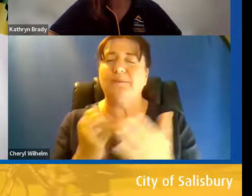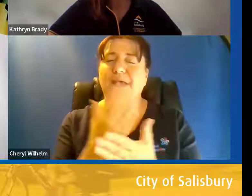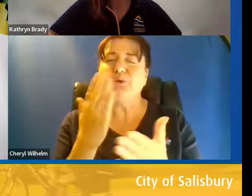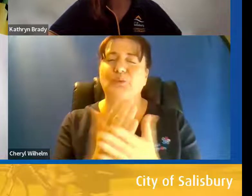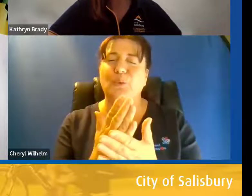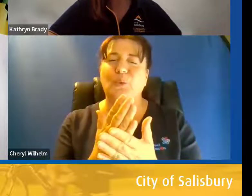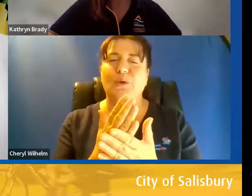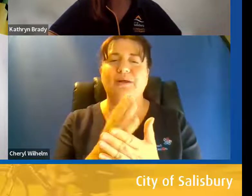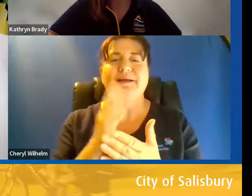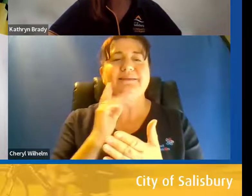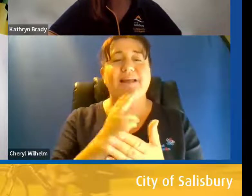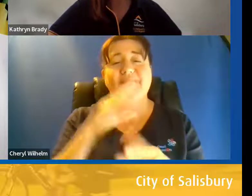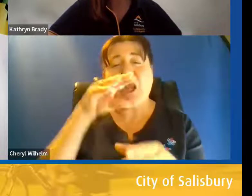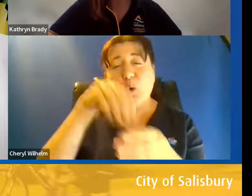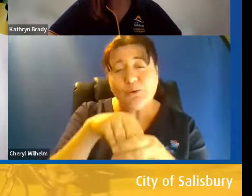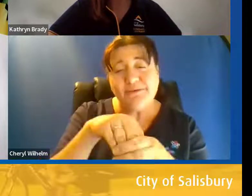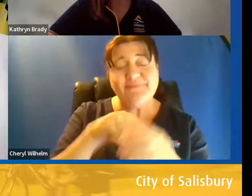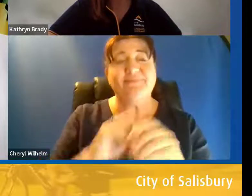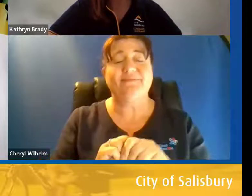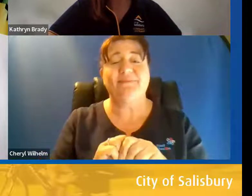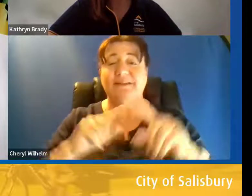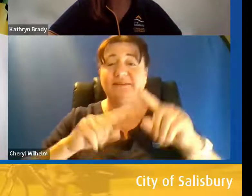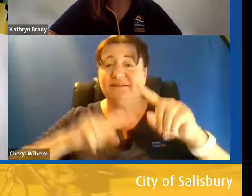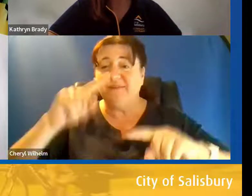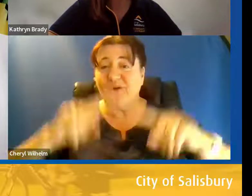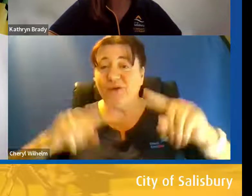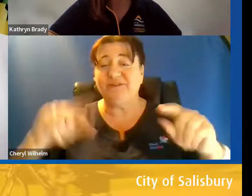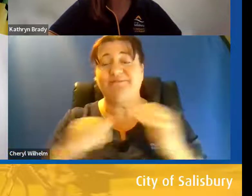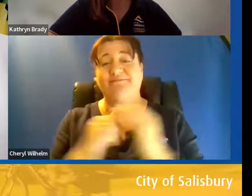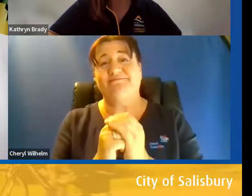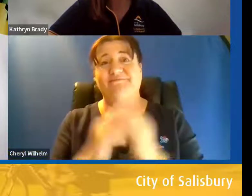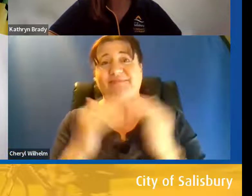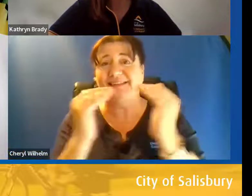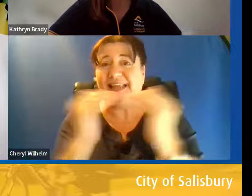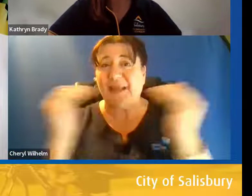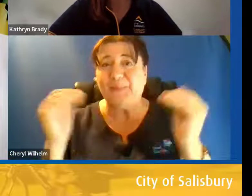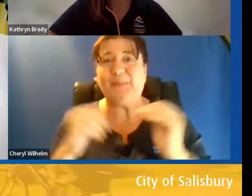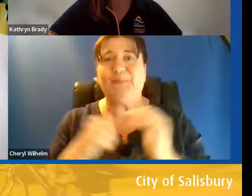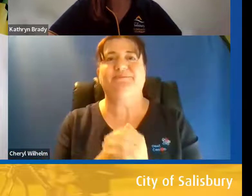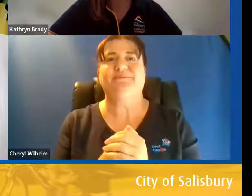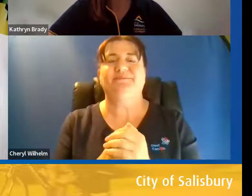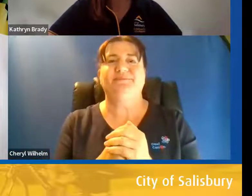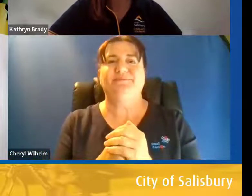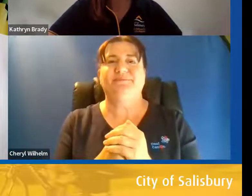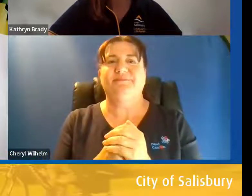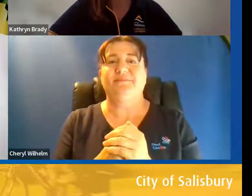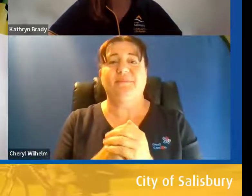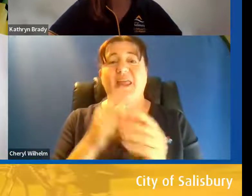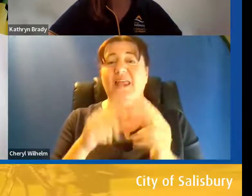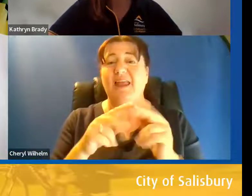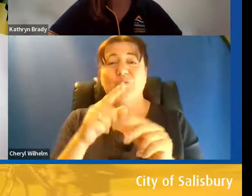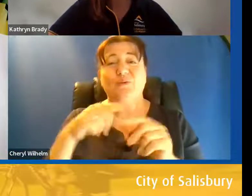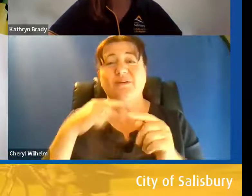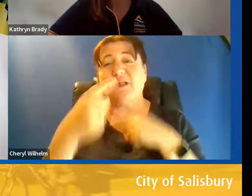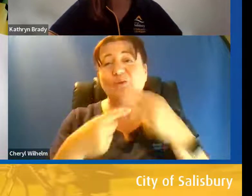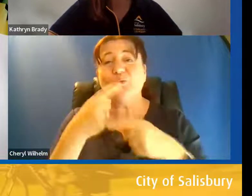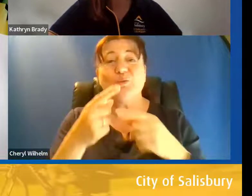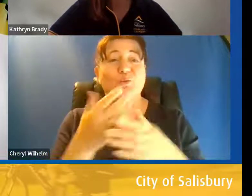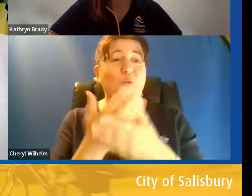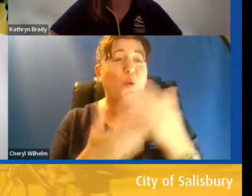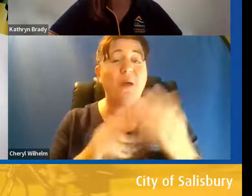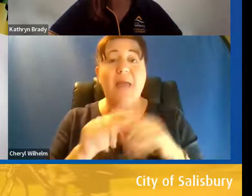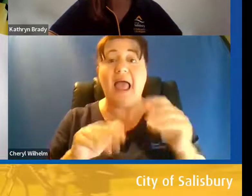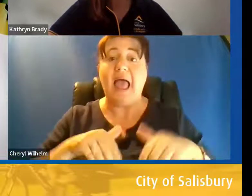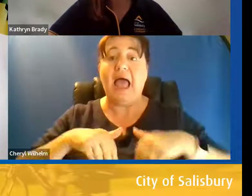So we wanted to make sure that deaf people could be included and at various levels of hearing